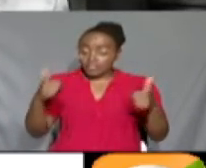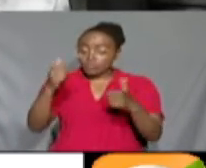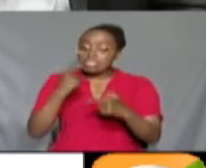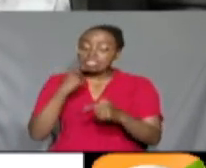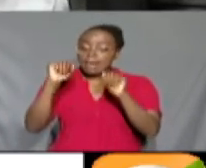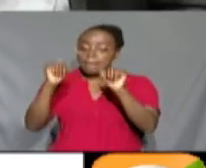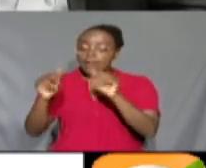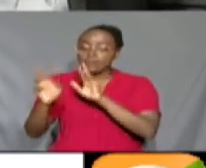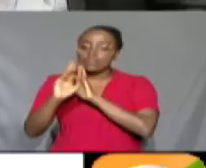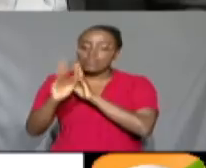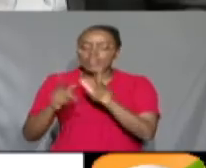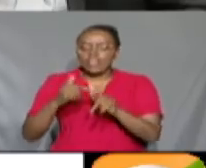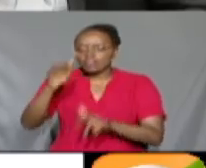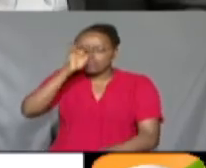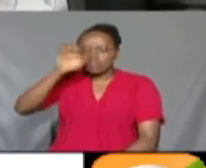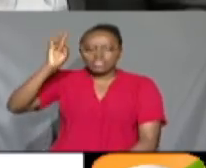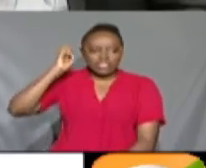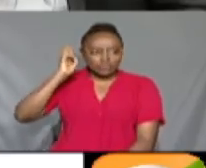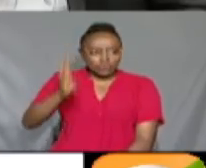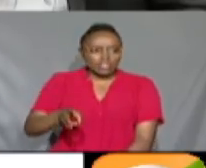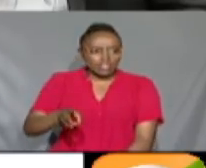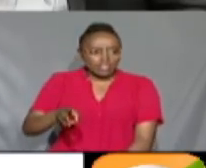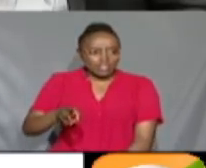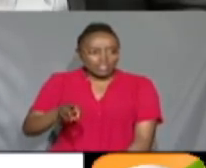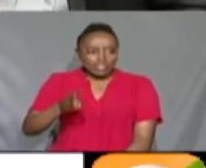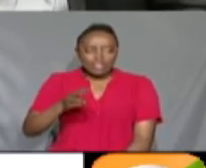the report, they will reject it.